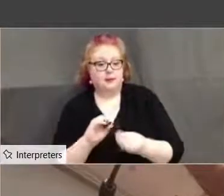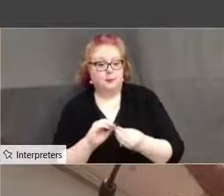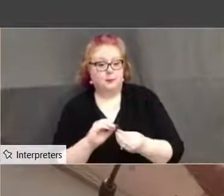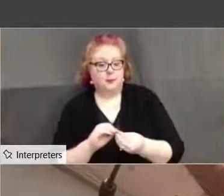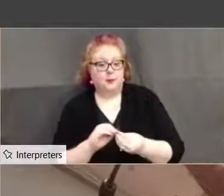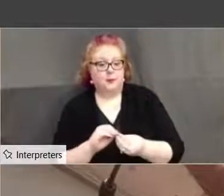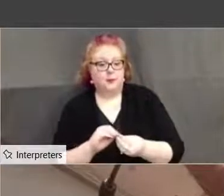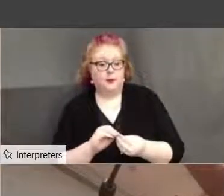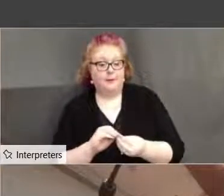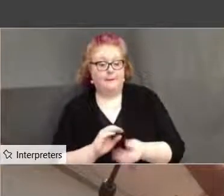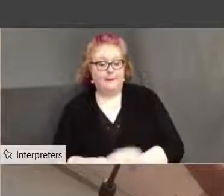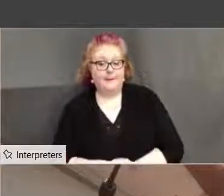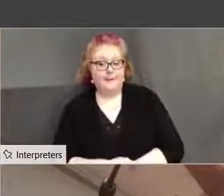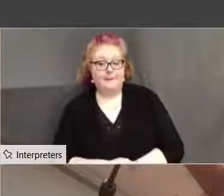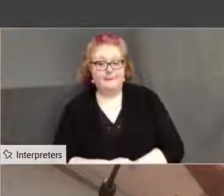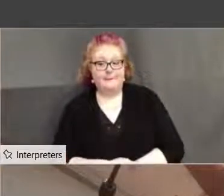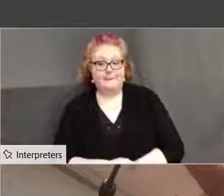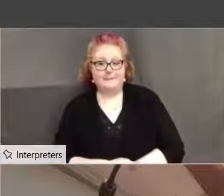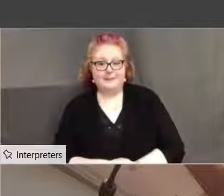Make sure we got everyone.